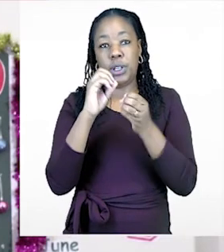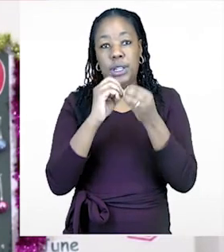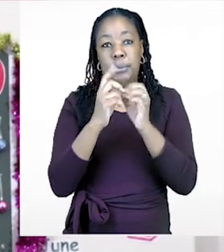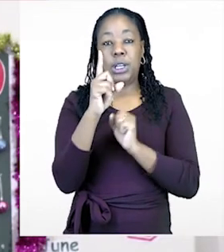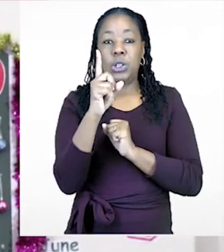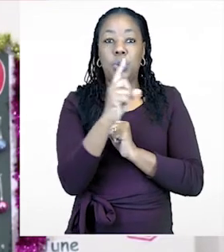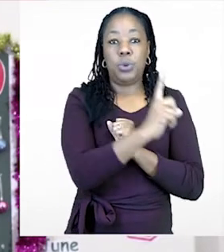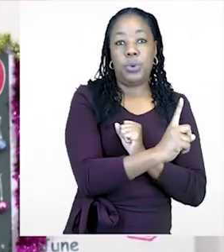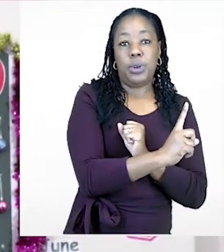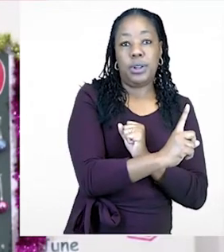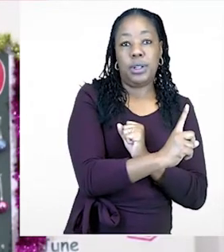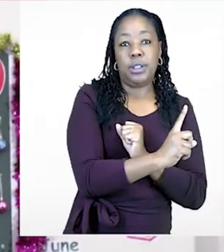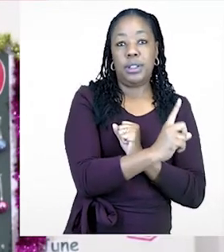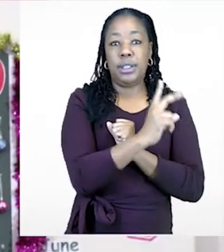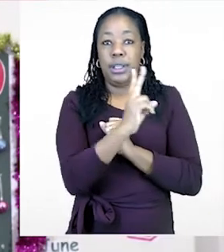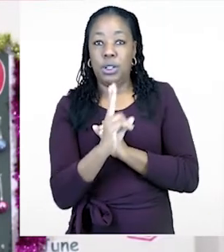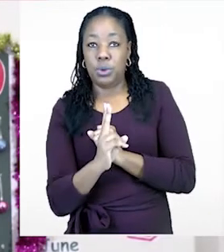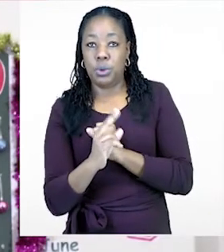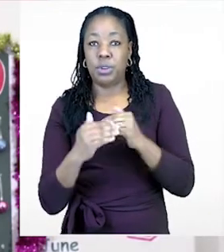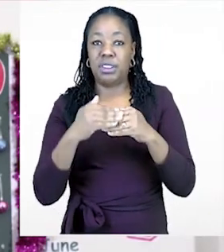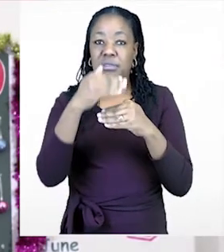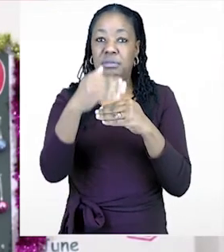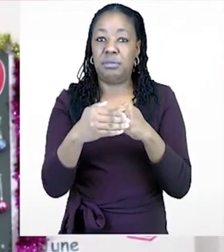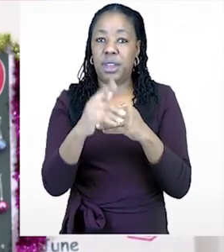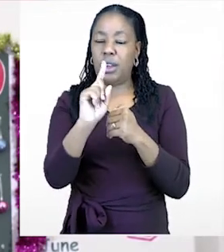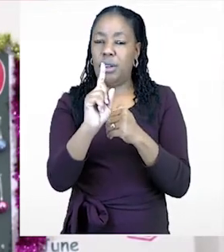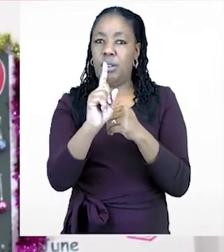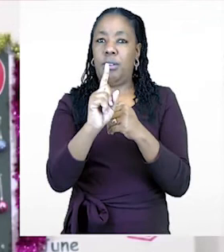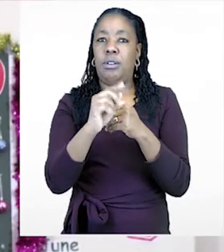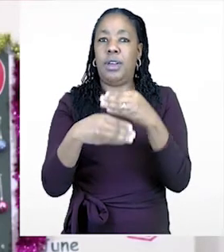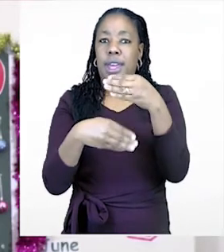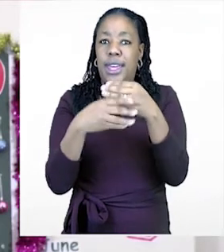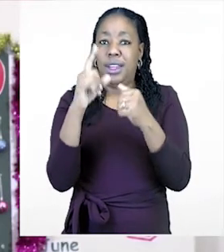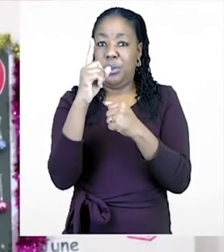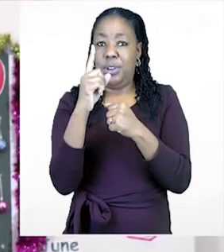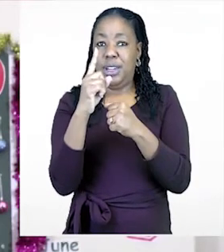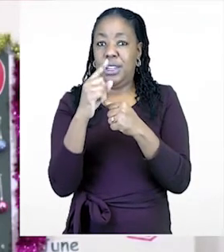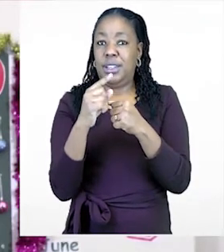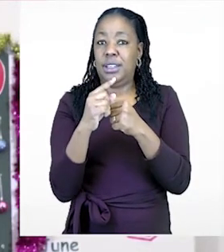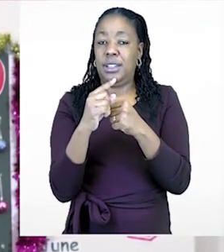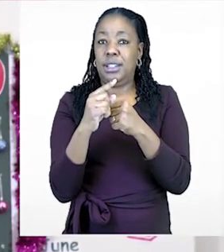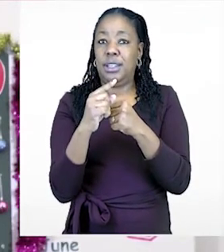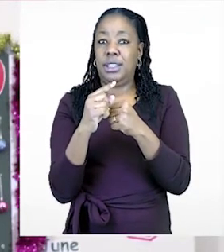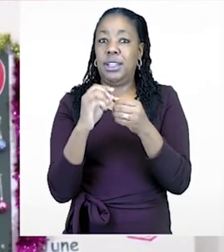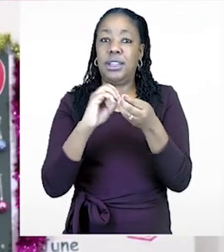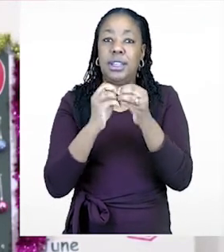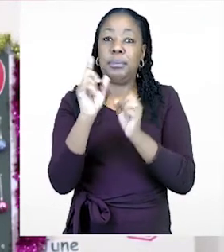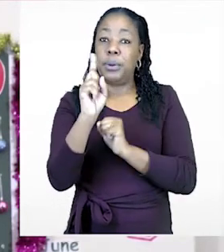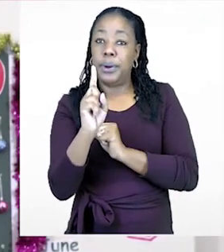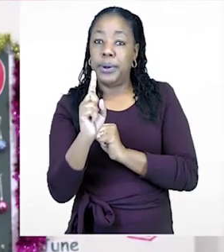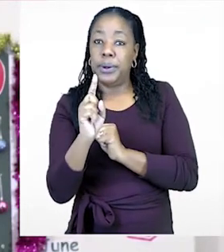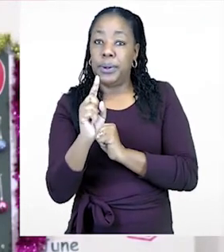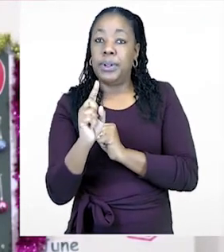1, 2. If we add one more, it becomes 3. So I'd like